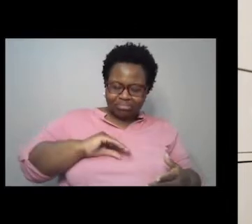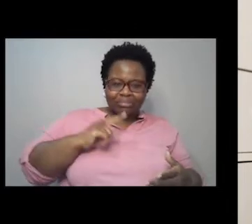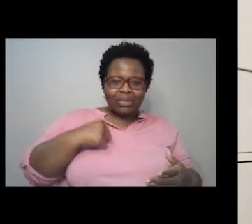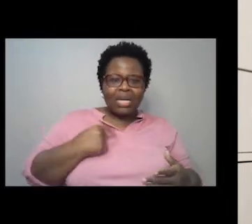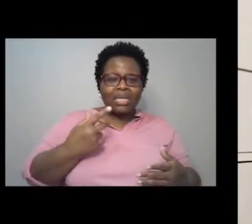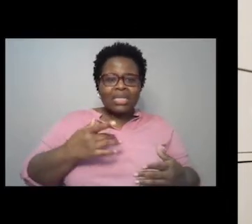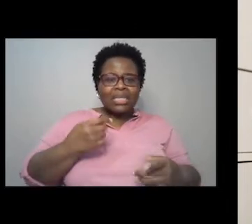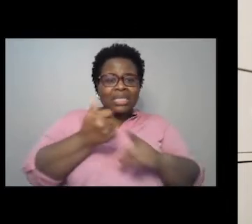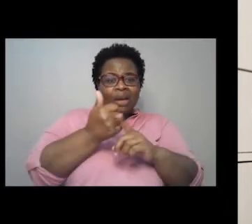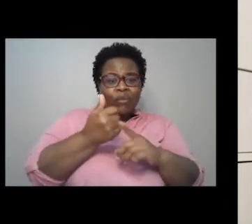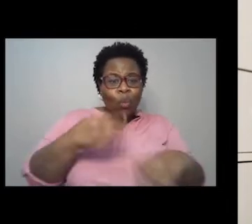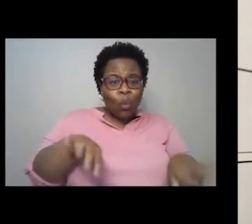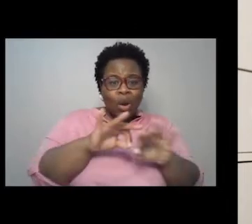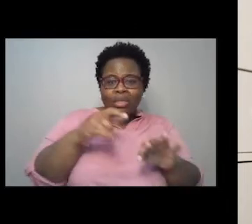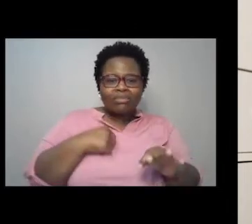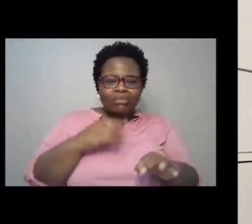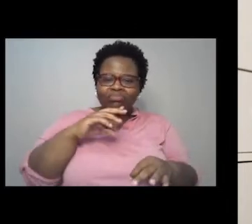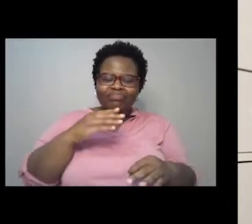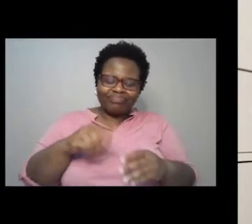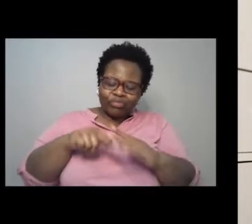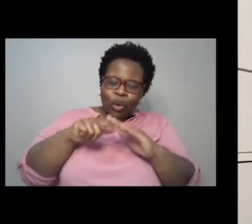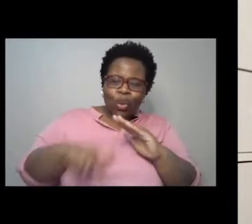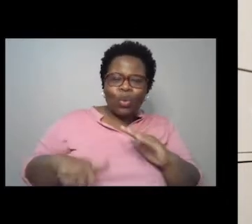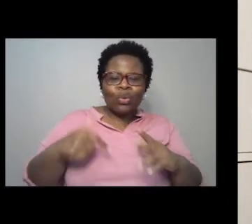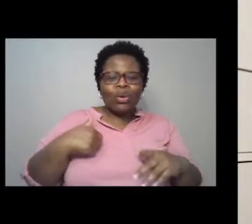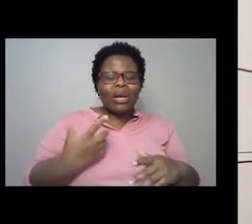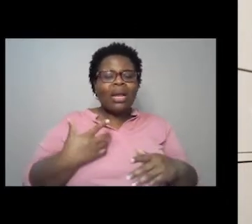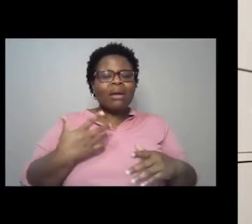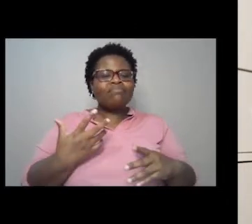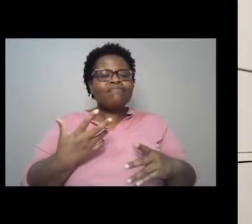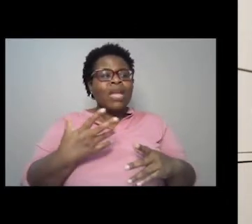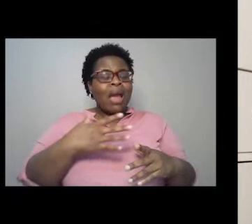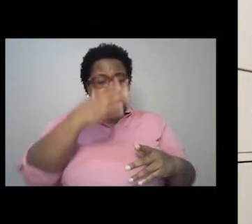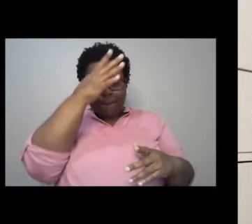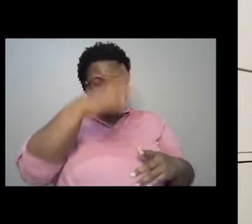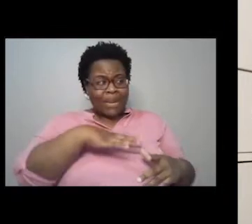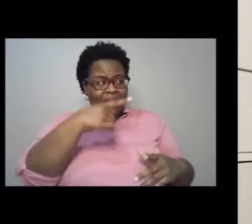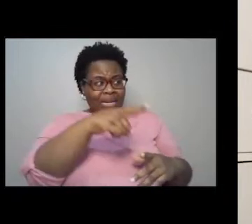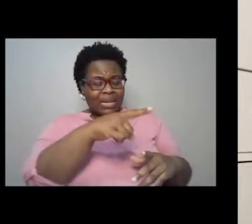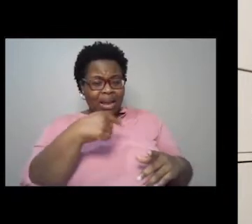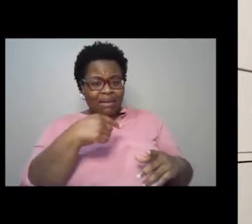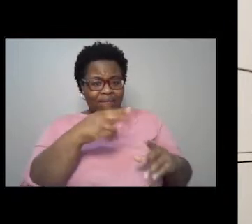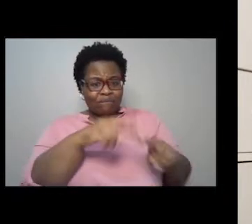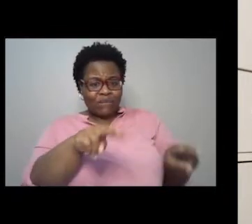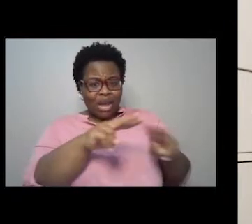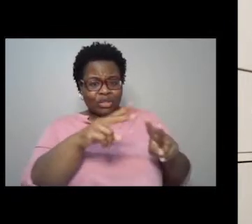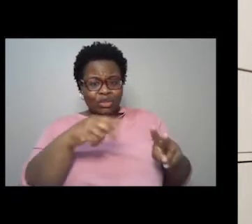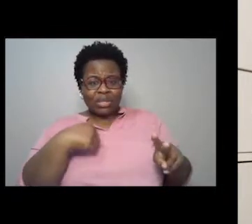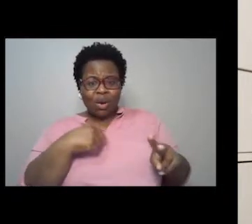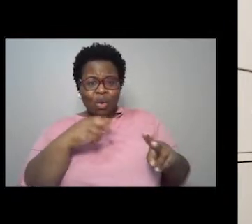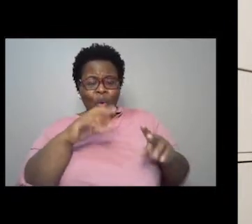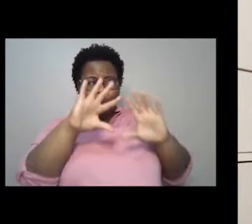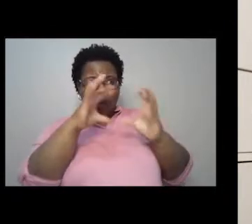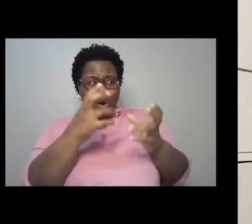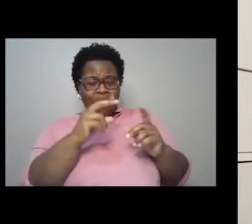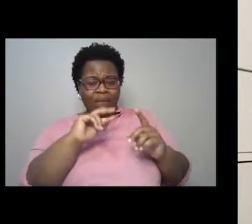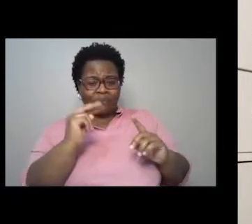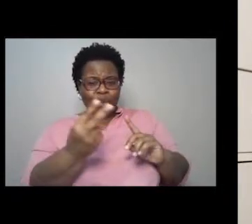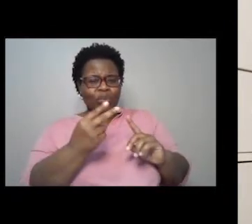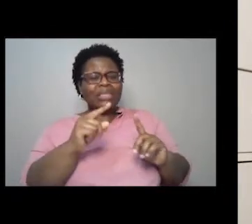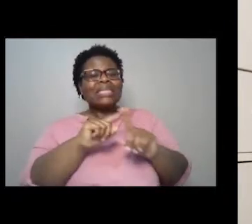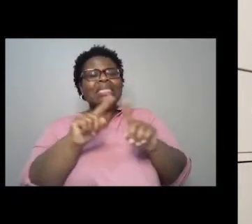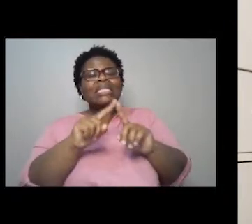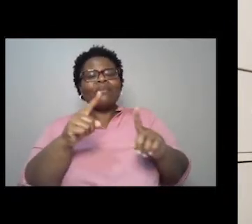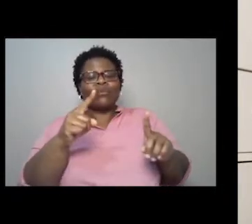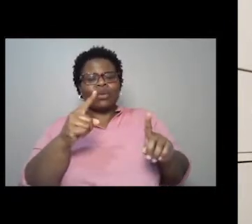I ended up in a relationship with a man who had a different set of values and a different worldview than I did. It